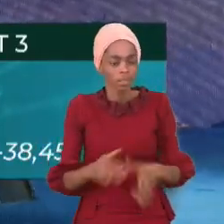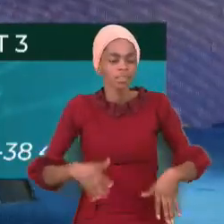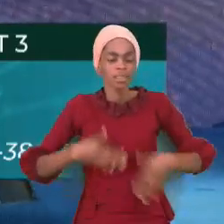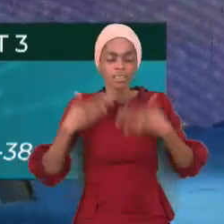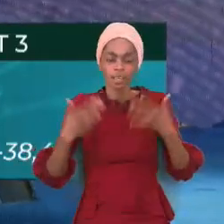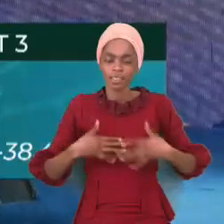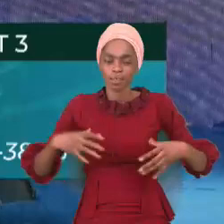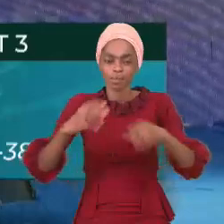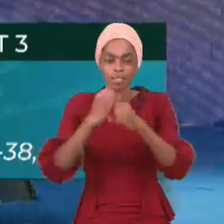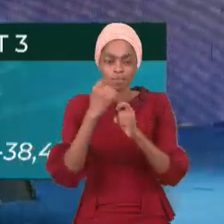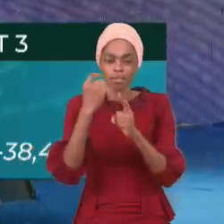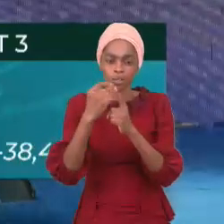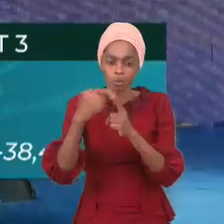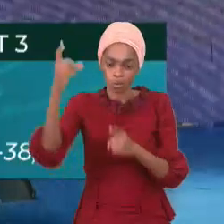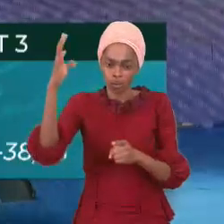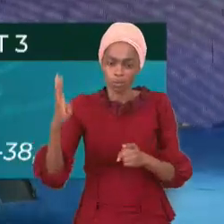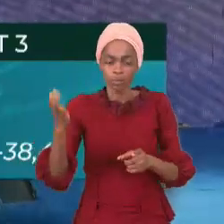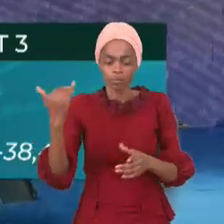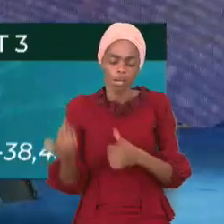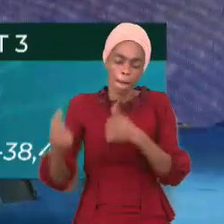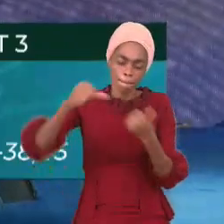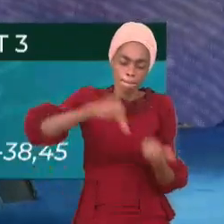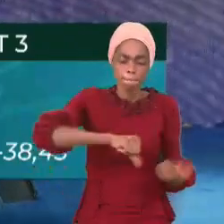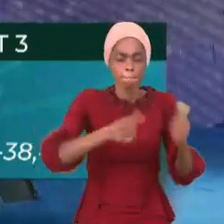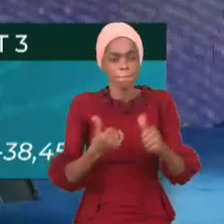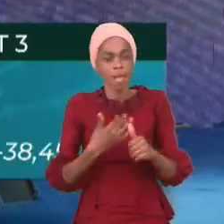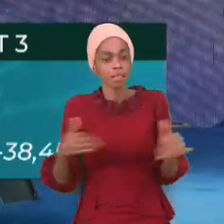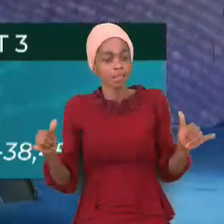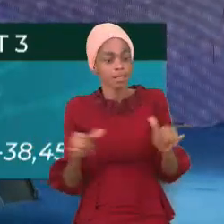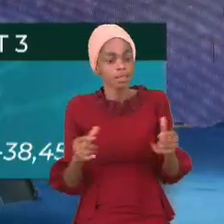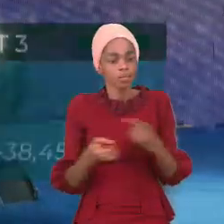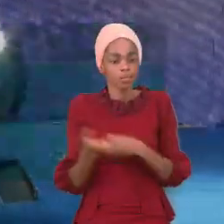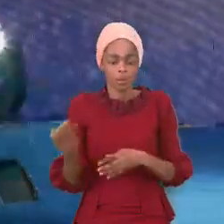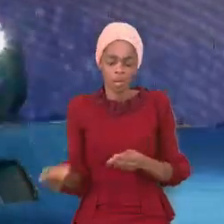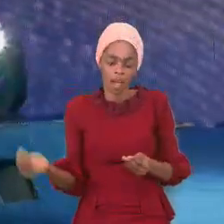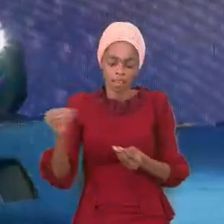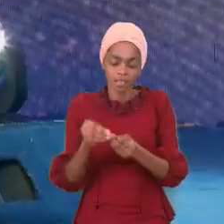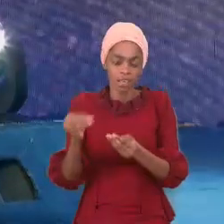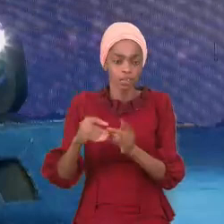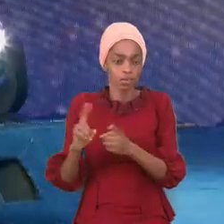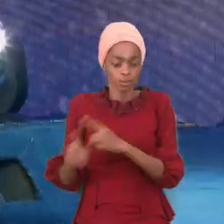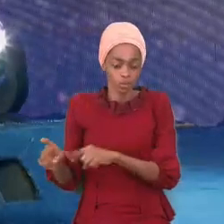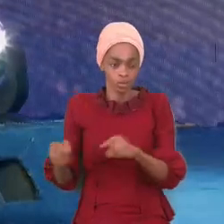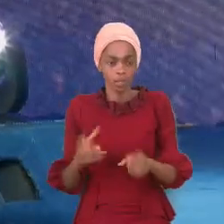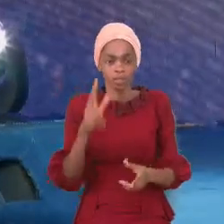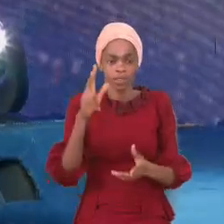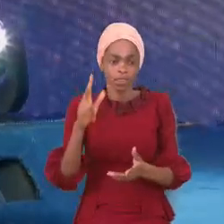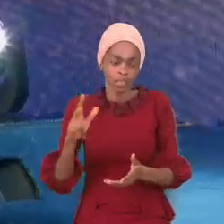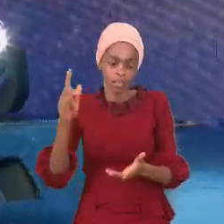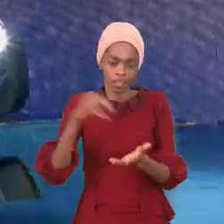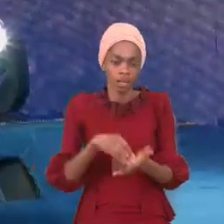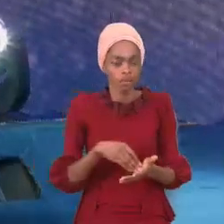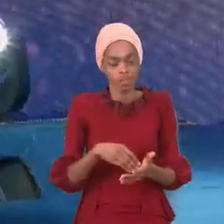word were baptized. And the same day, there were added unto them about 3,000